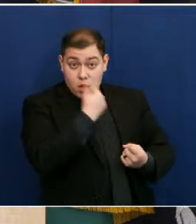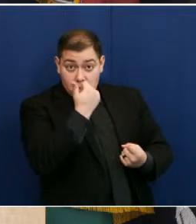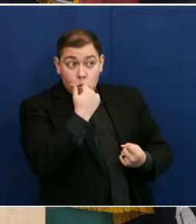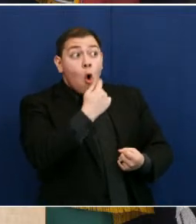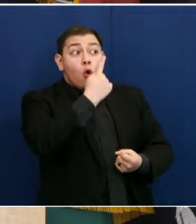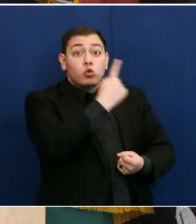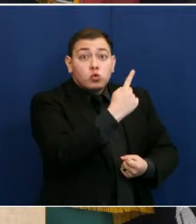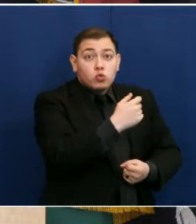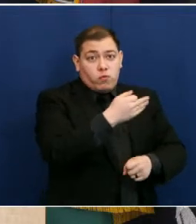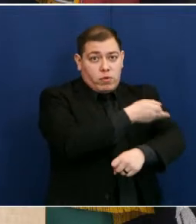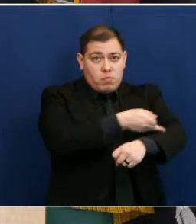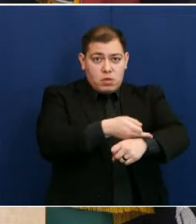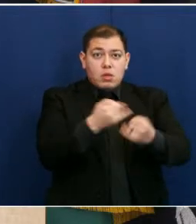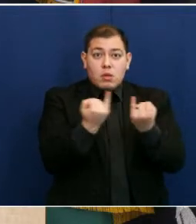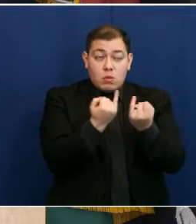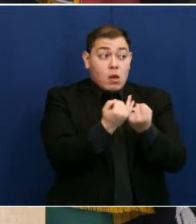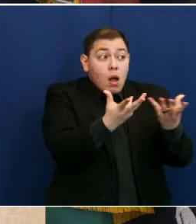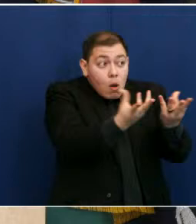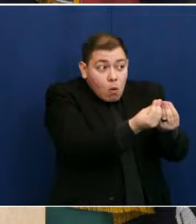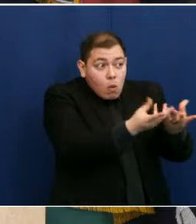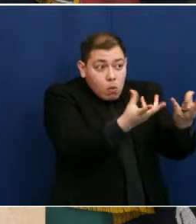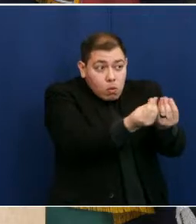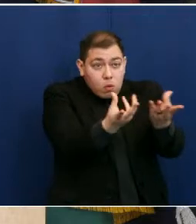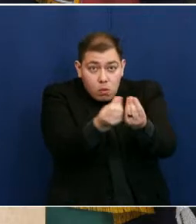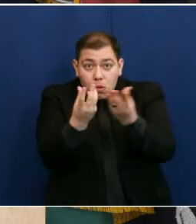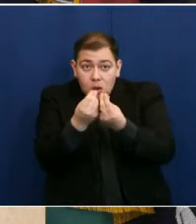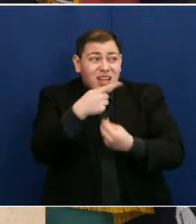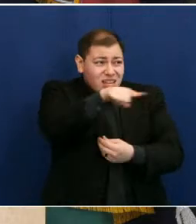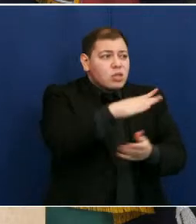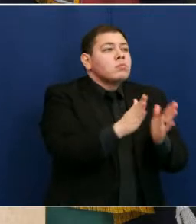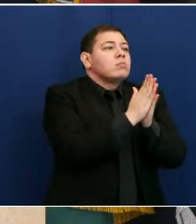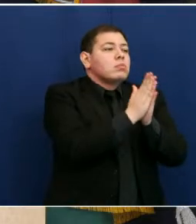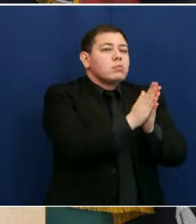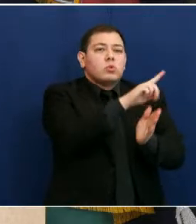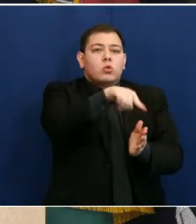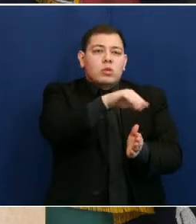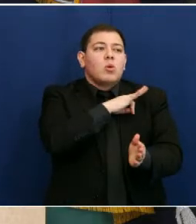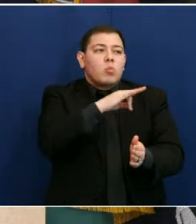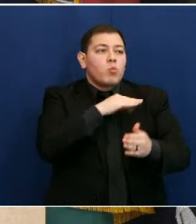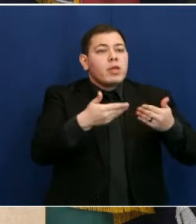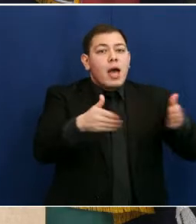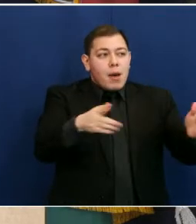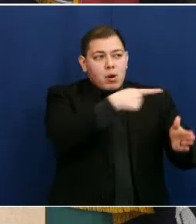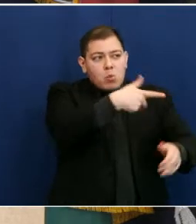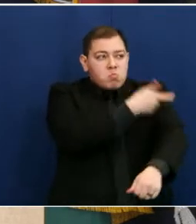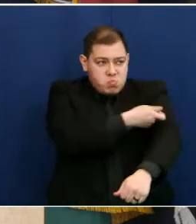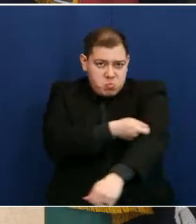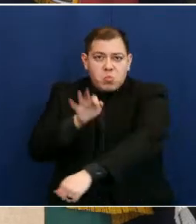ya que ahora todo el mundo tiene esa oportunidad de tener accesible a las vacunas. Gracias.